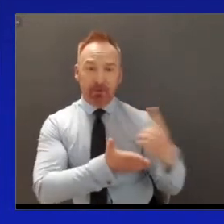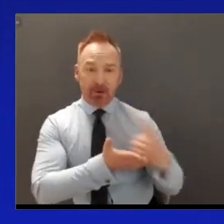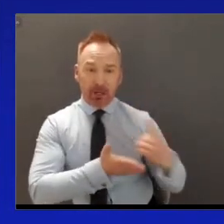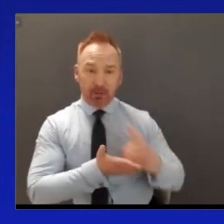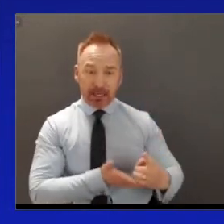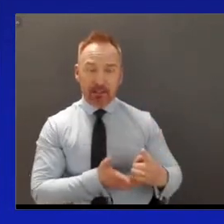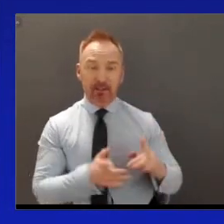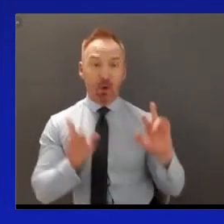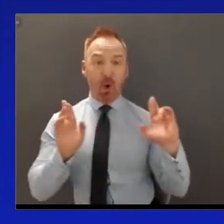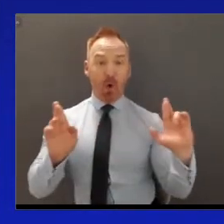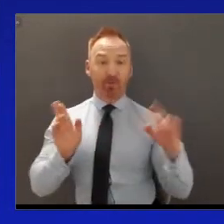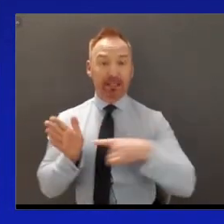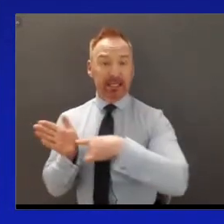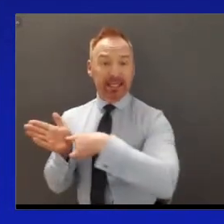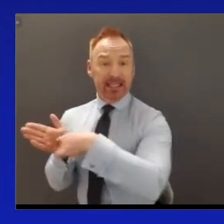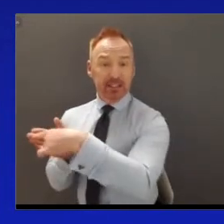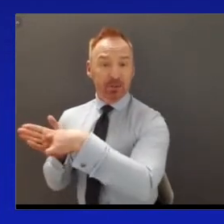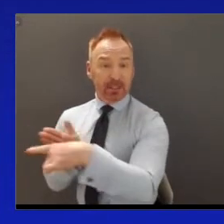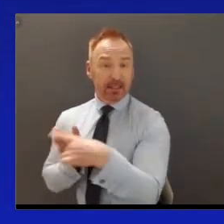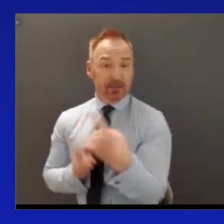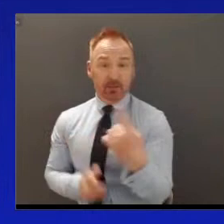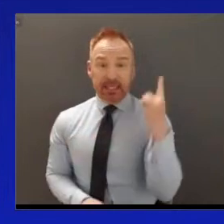week. Okay.